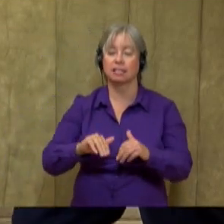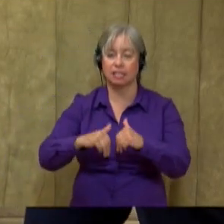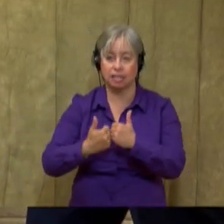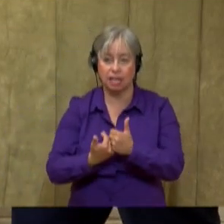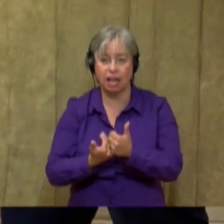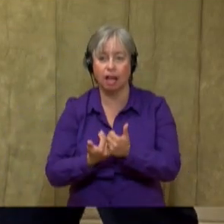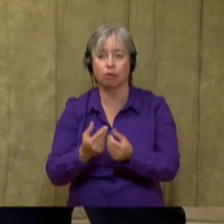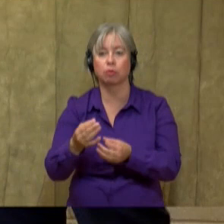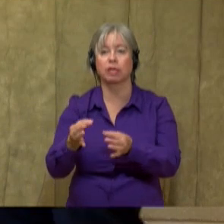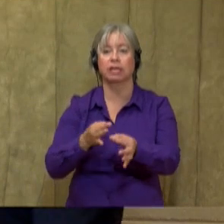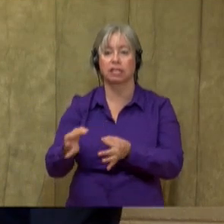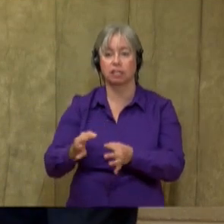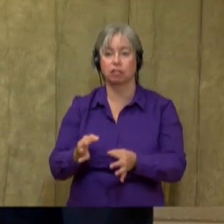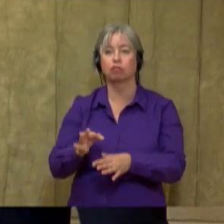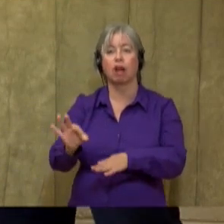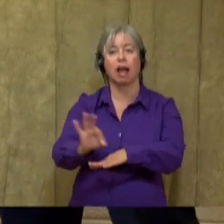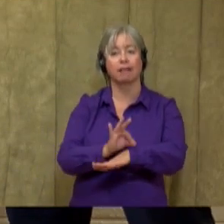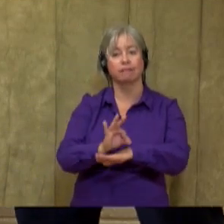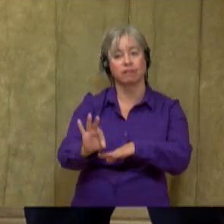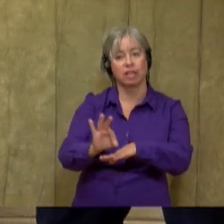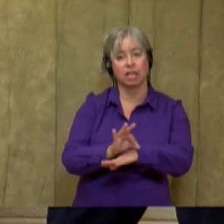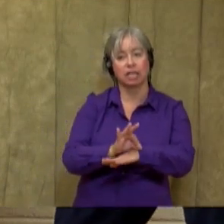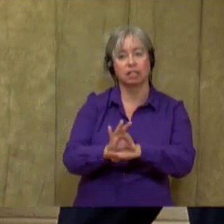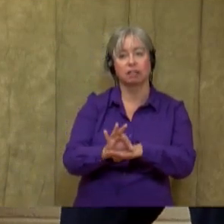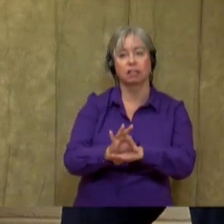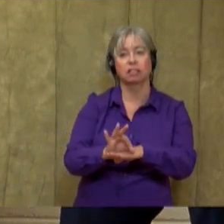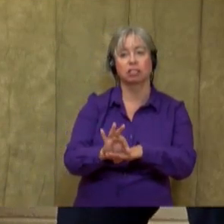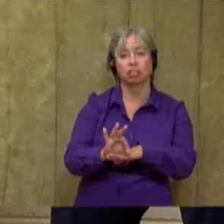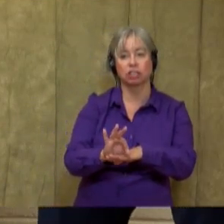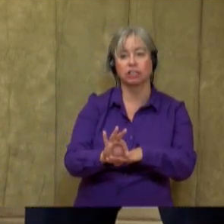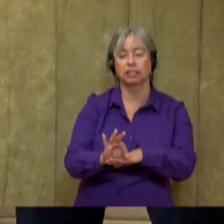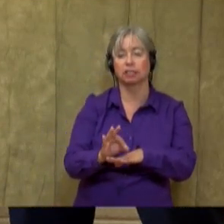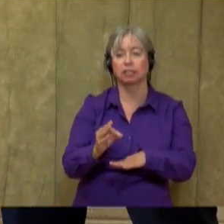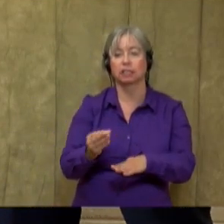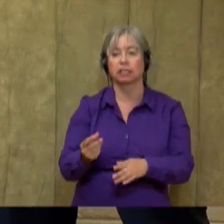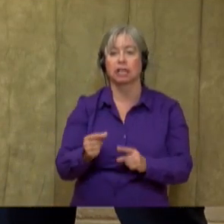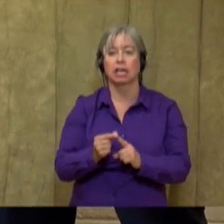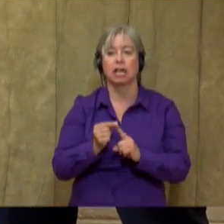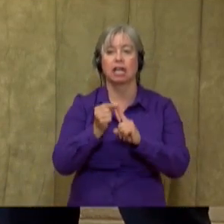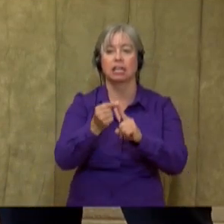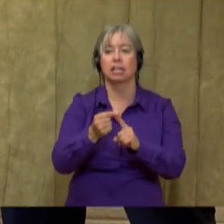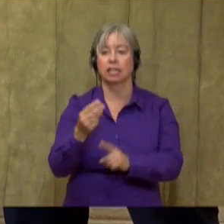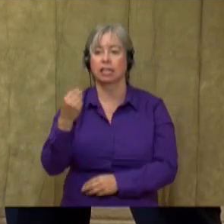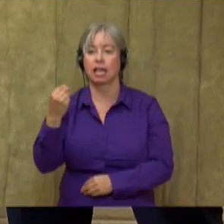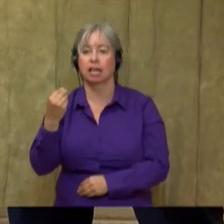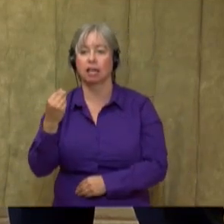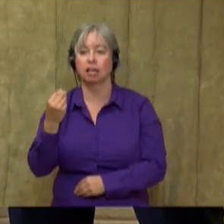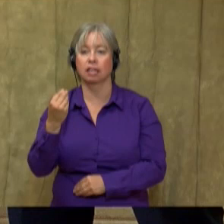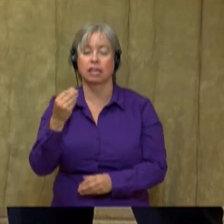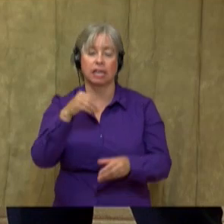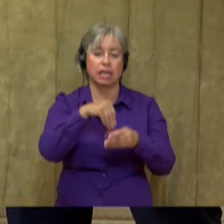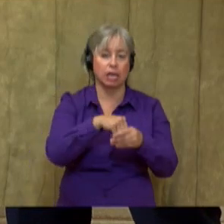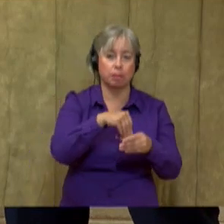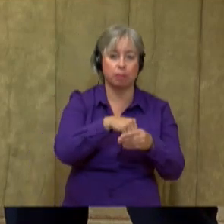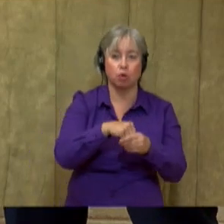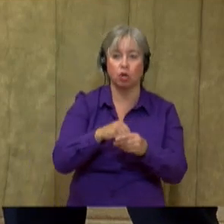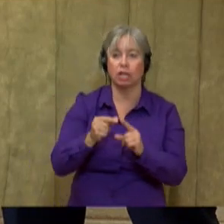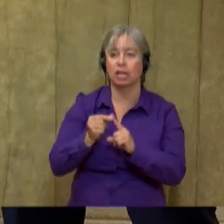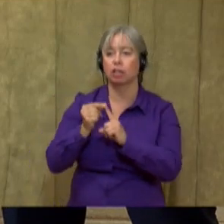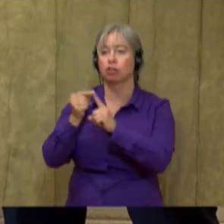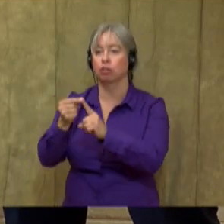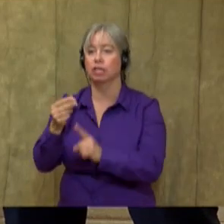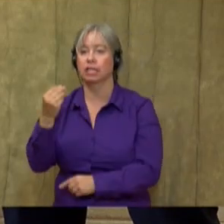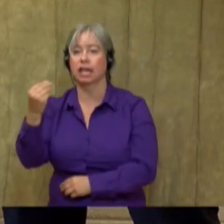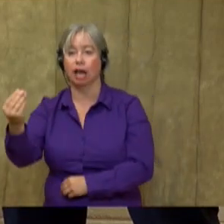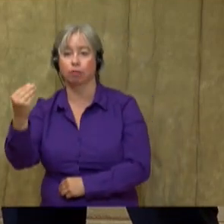is that when we have a unique input, a unique output is given as a result of that input. Okay, I put